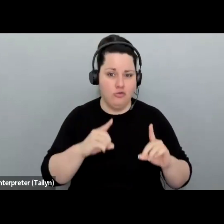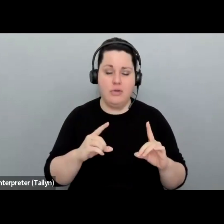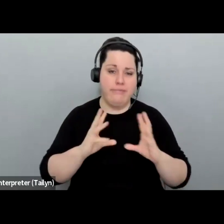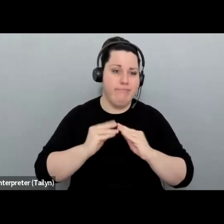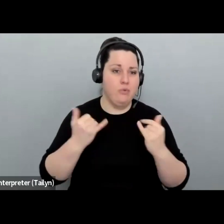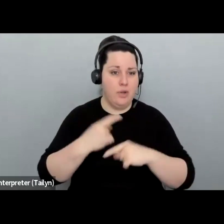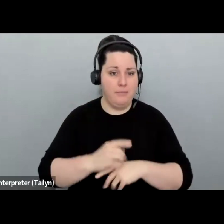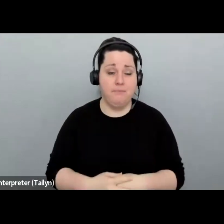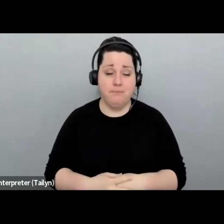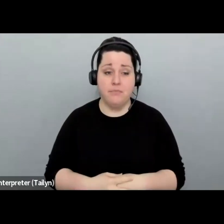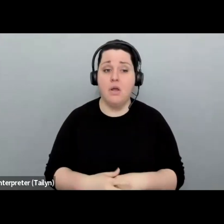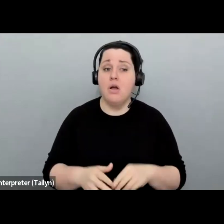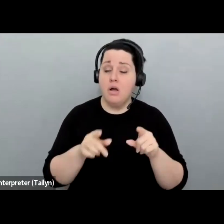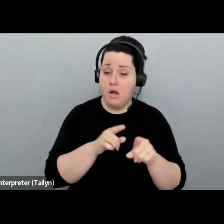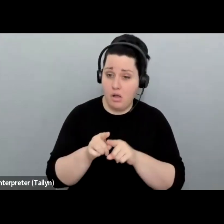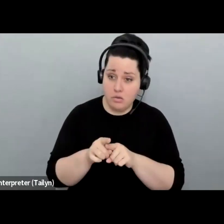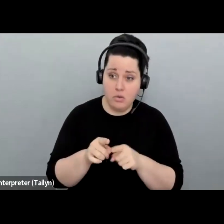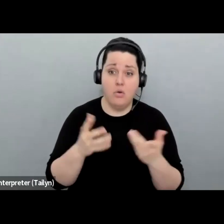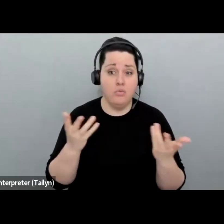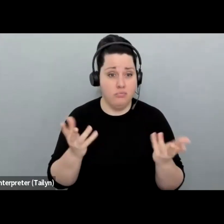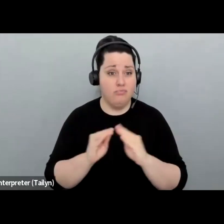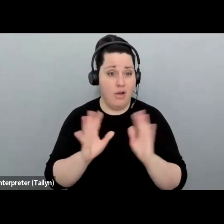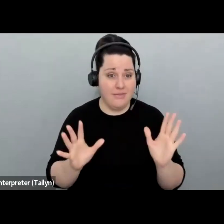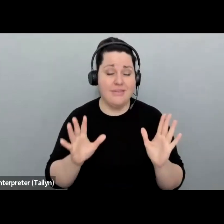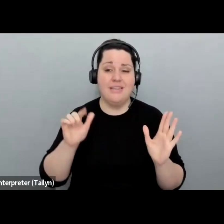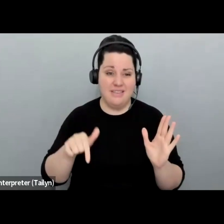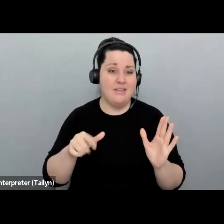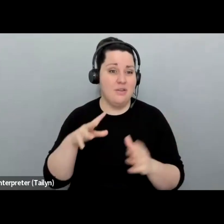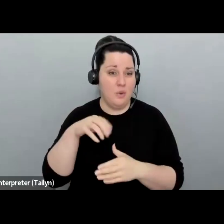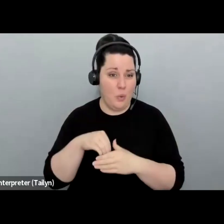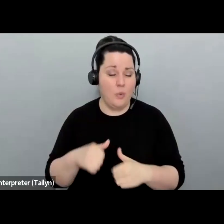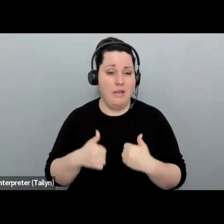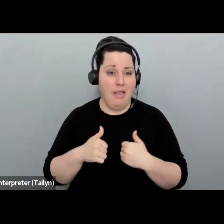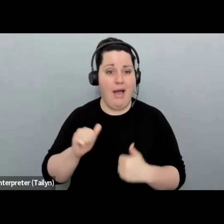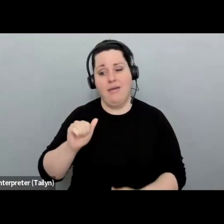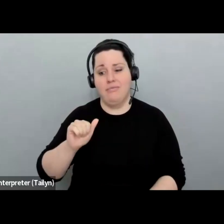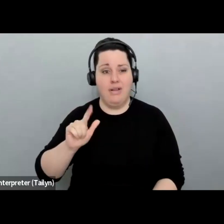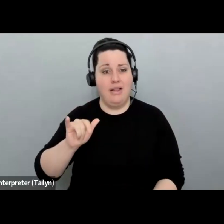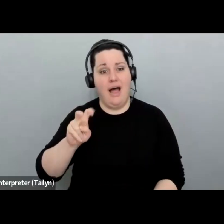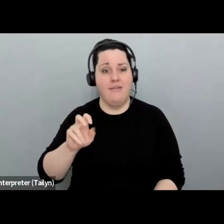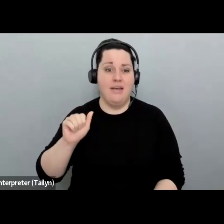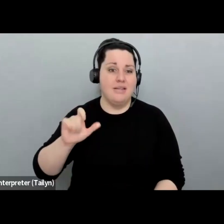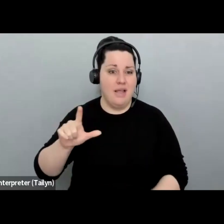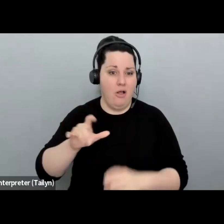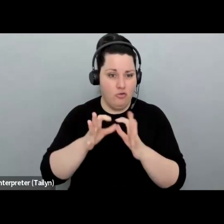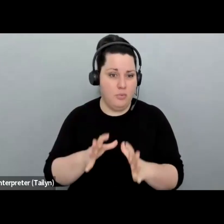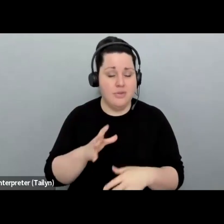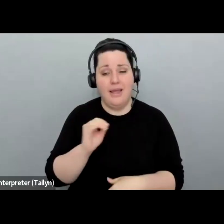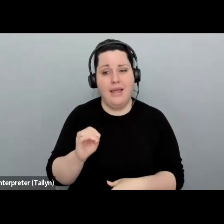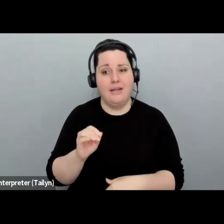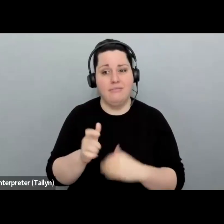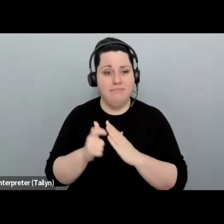afternoon. Additionally, as you can tell, this meeting includes live ASL interpretation, as well as automatic closed captioning